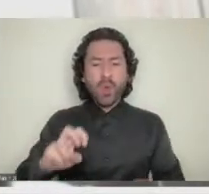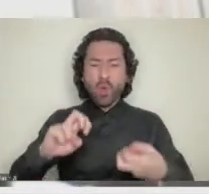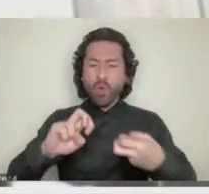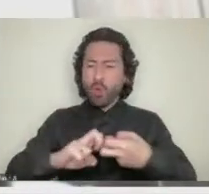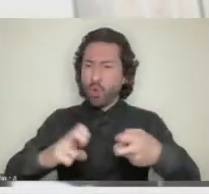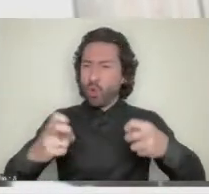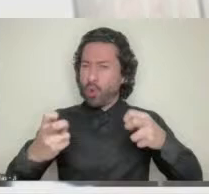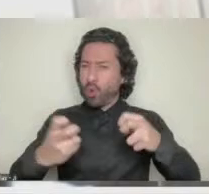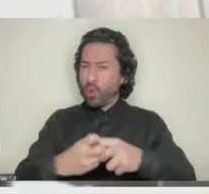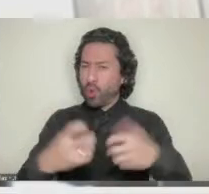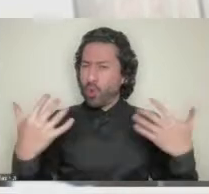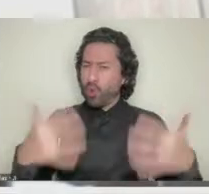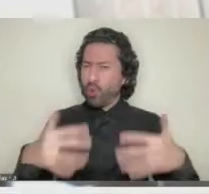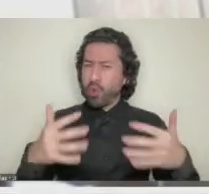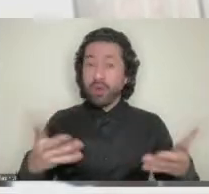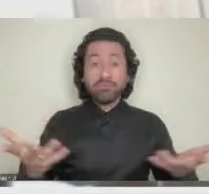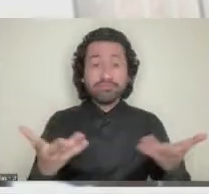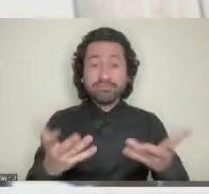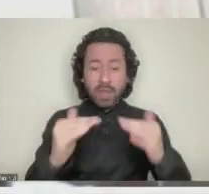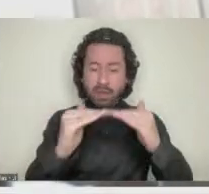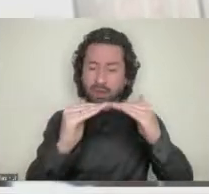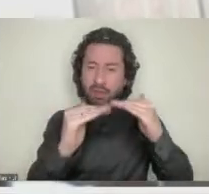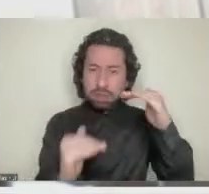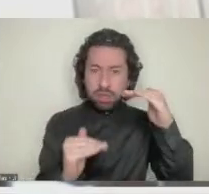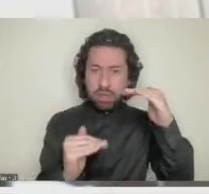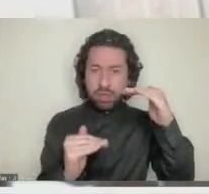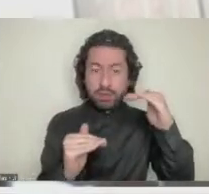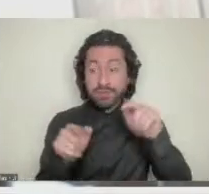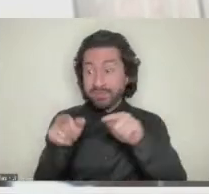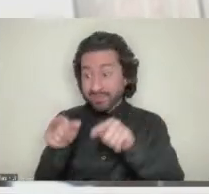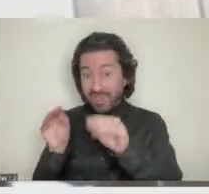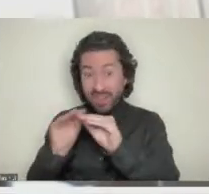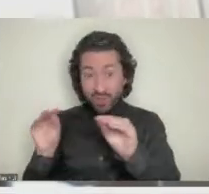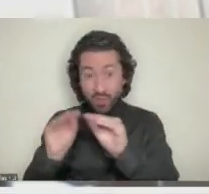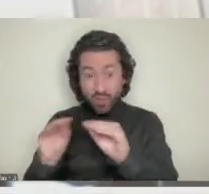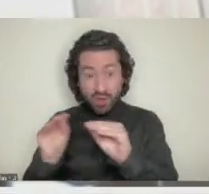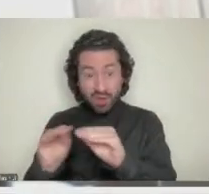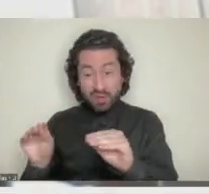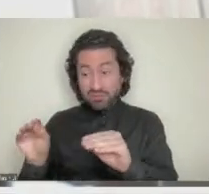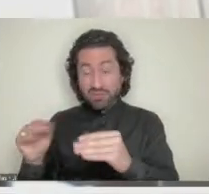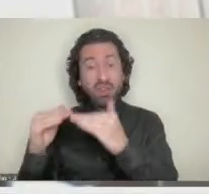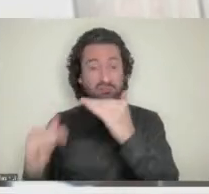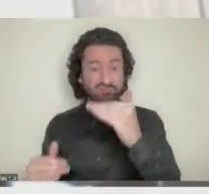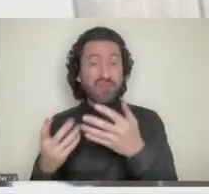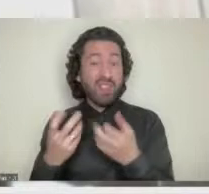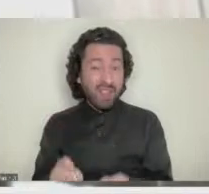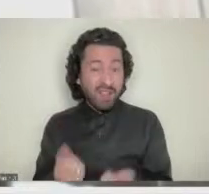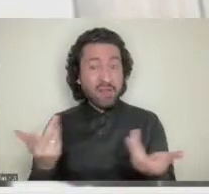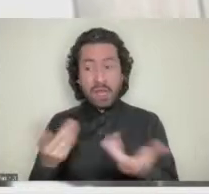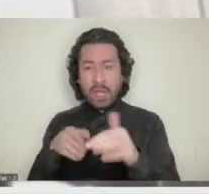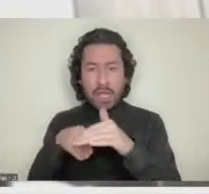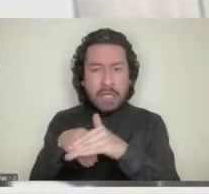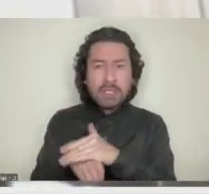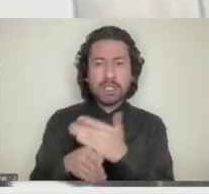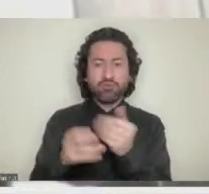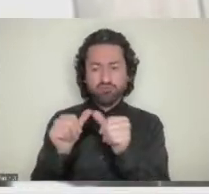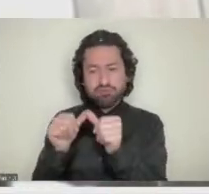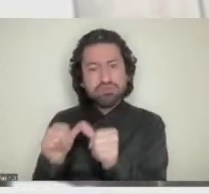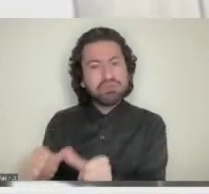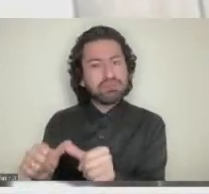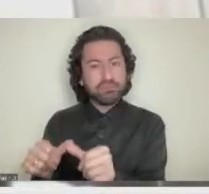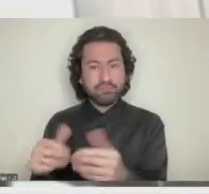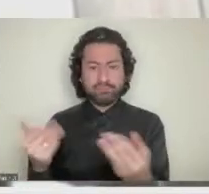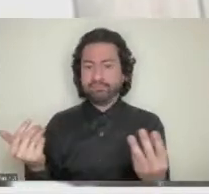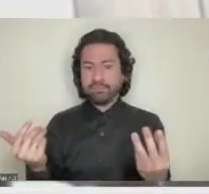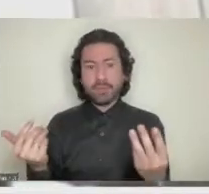or subcontinent is inequality. And in the case of education, inequality in access, in